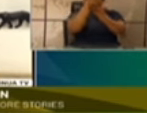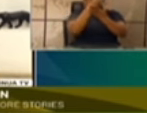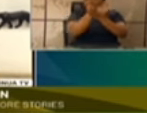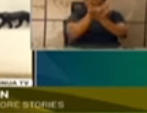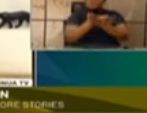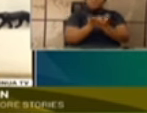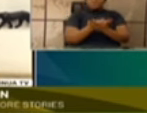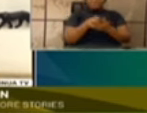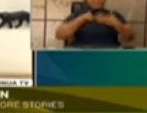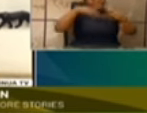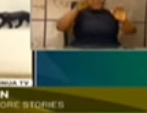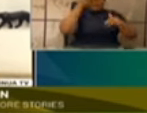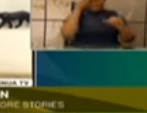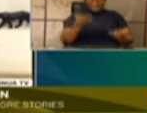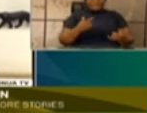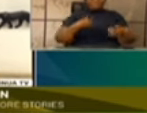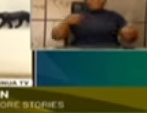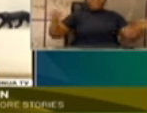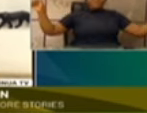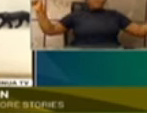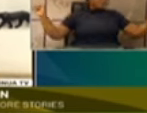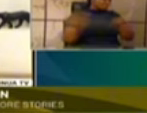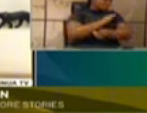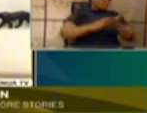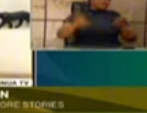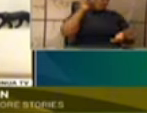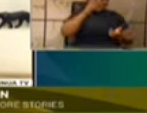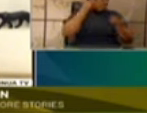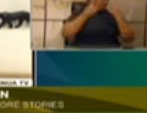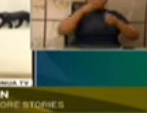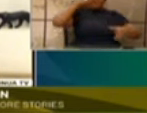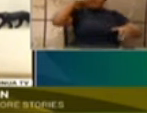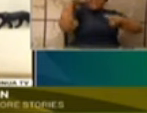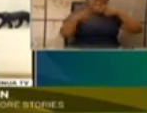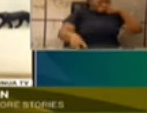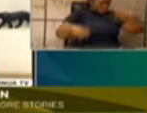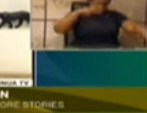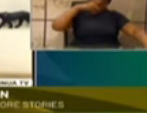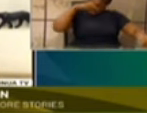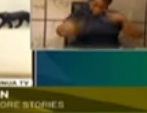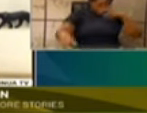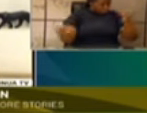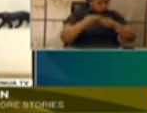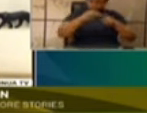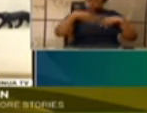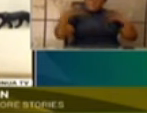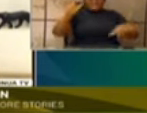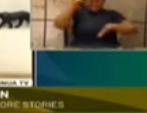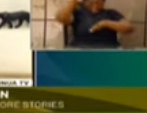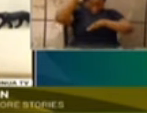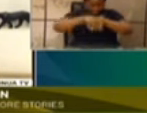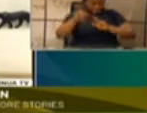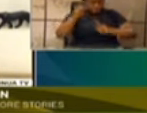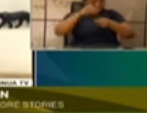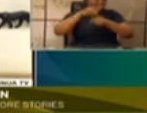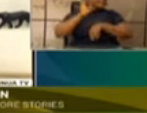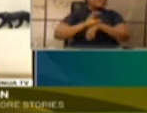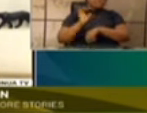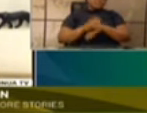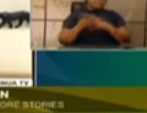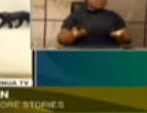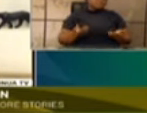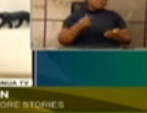one would actually. Because maybe I saw the NBC in school, as I say, and say I saw any free home. They